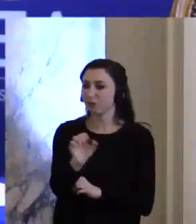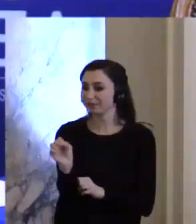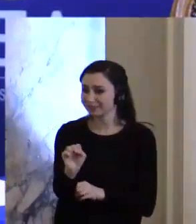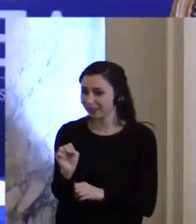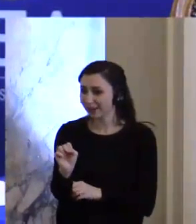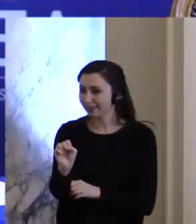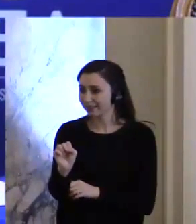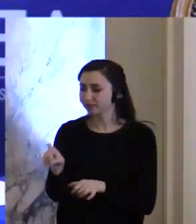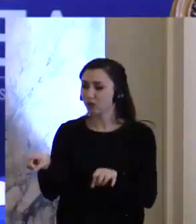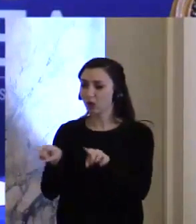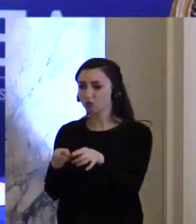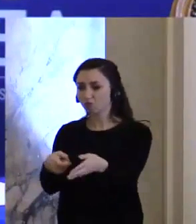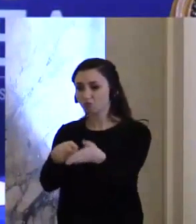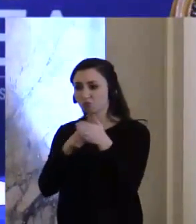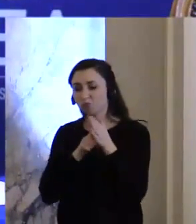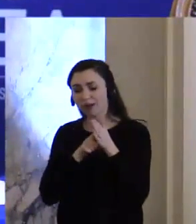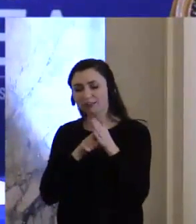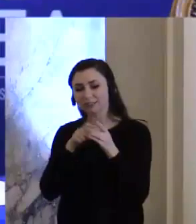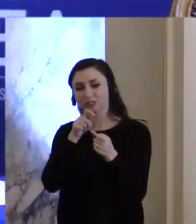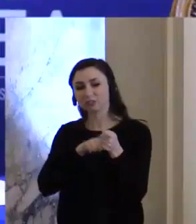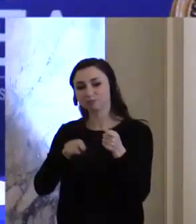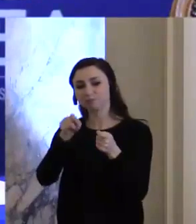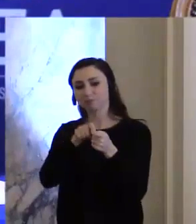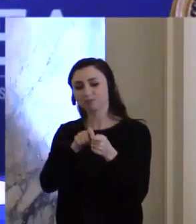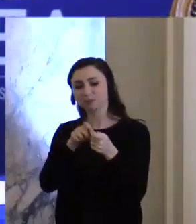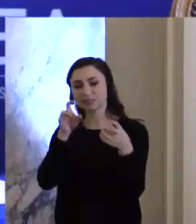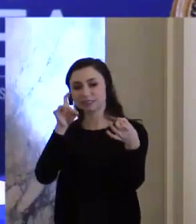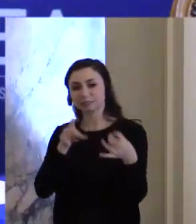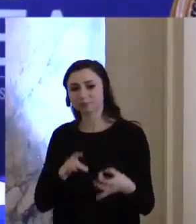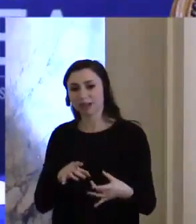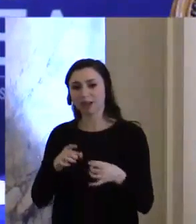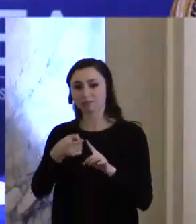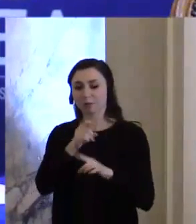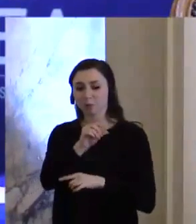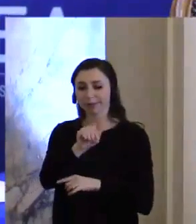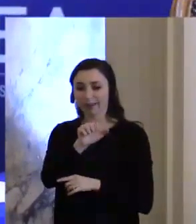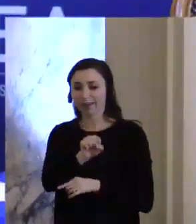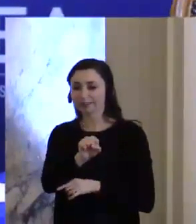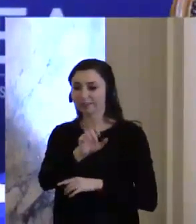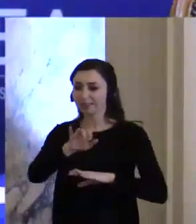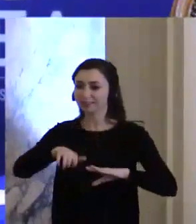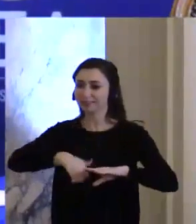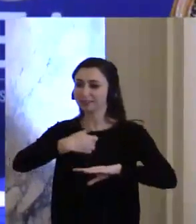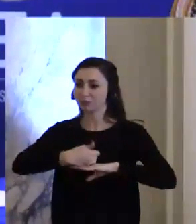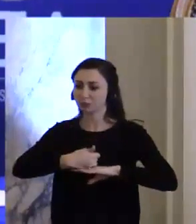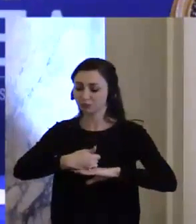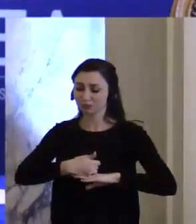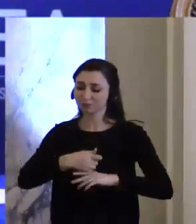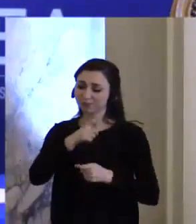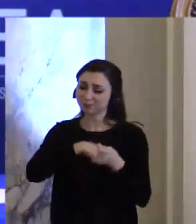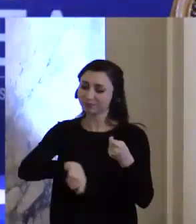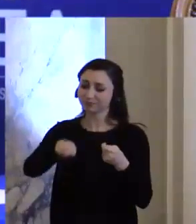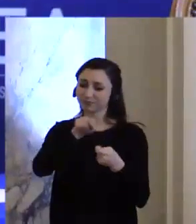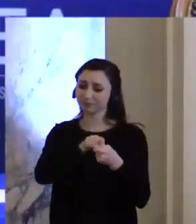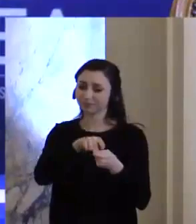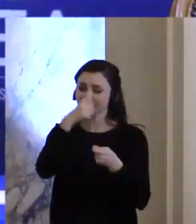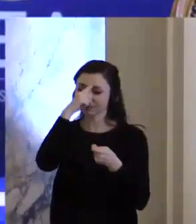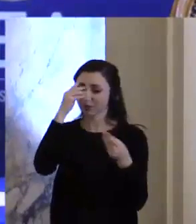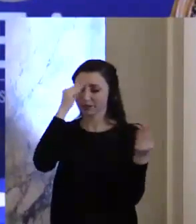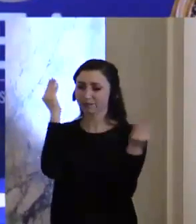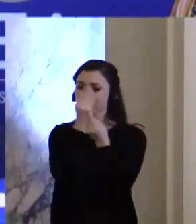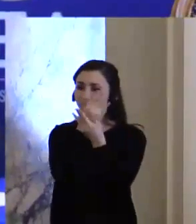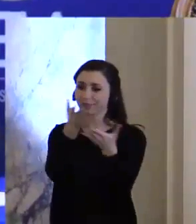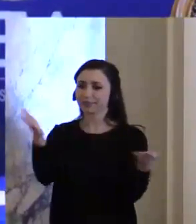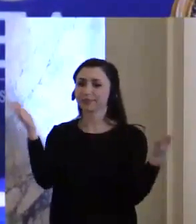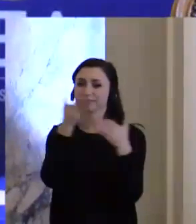also requires certain inputs from the OAS as an institution, particularly in the arena of information sharing